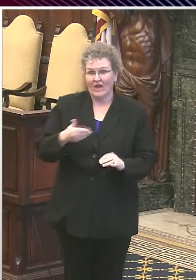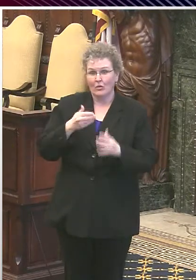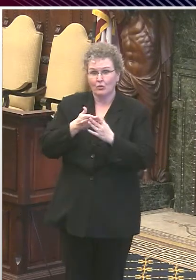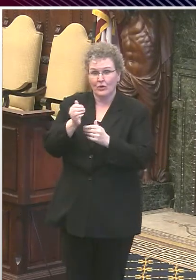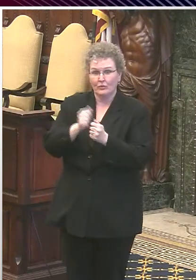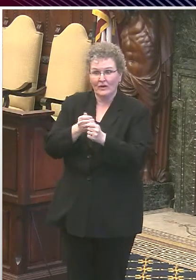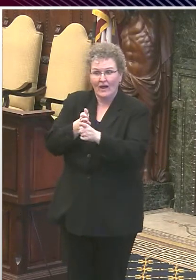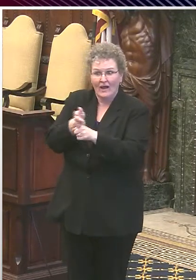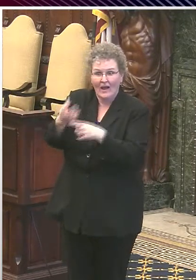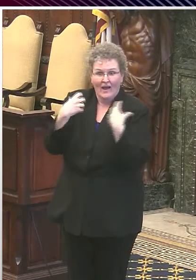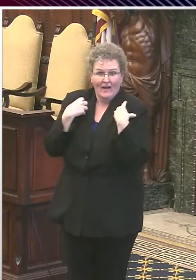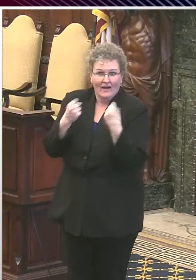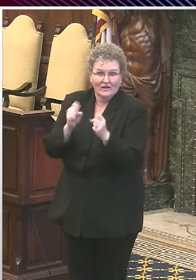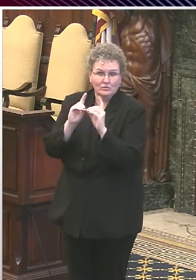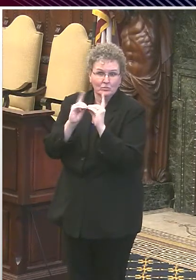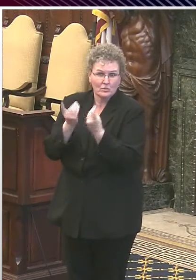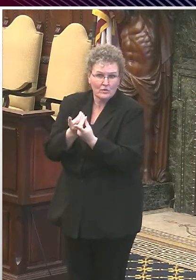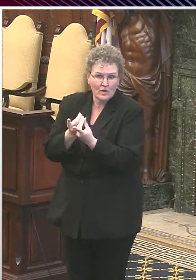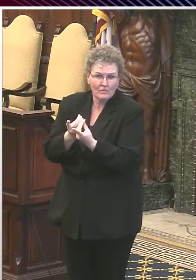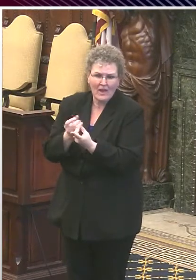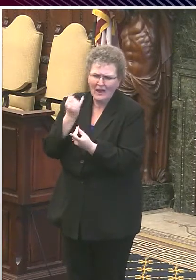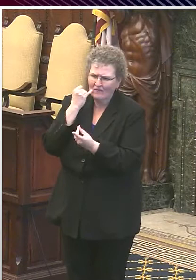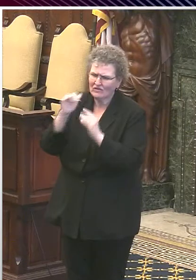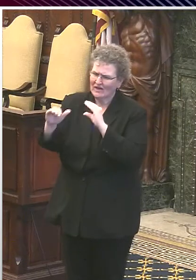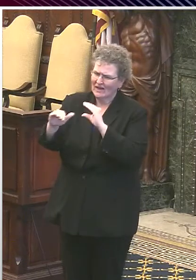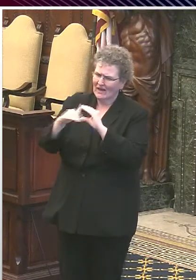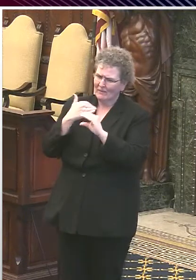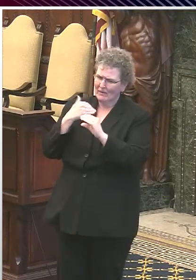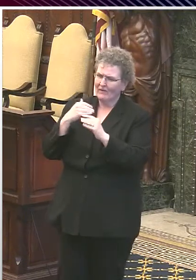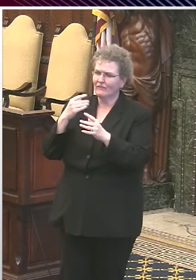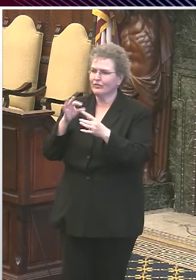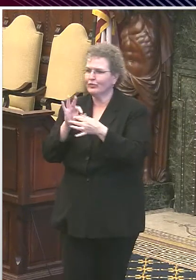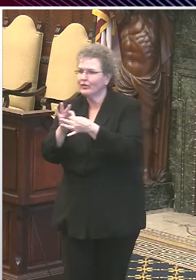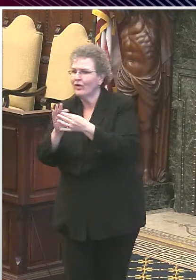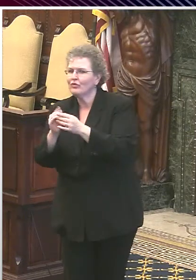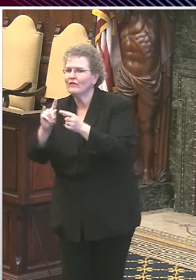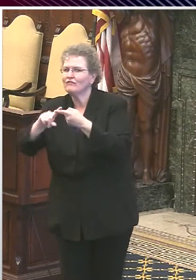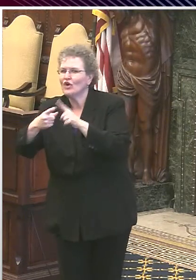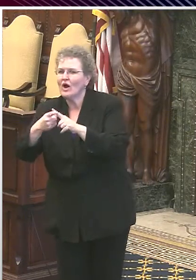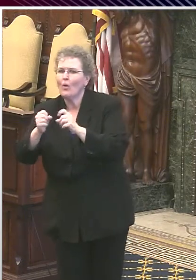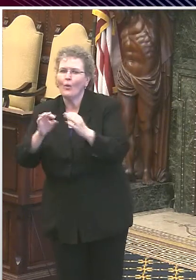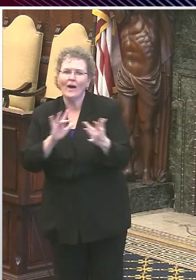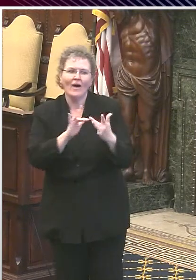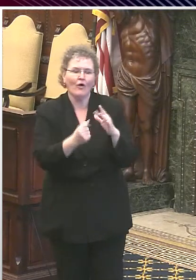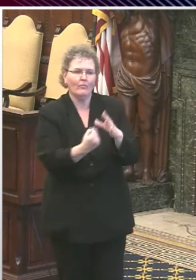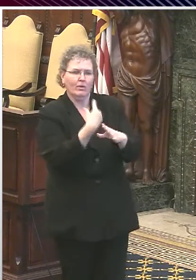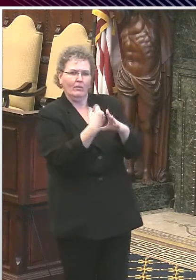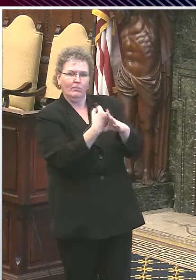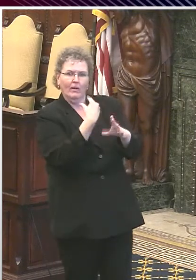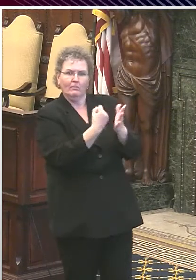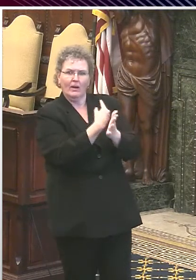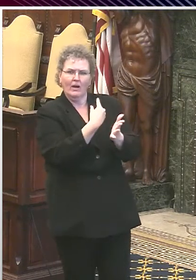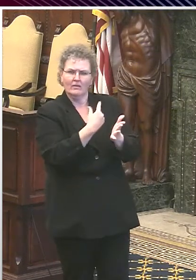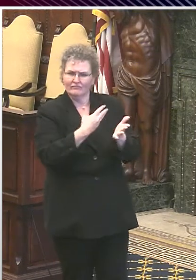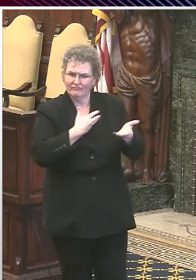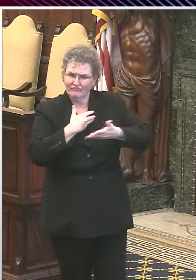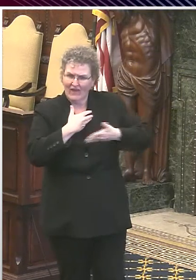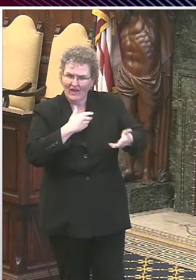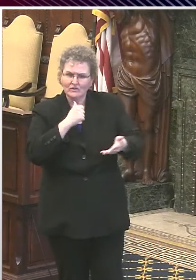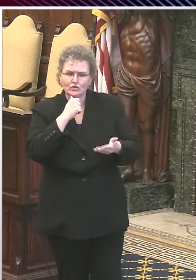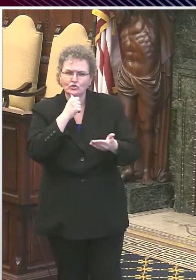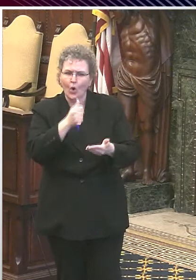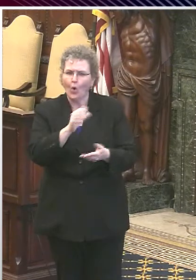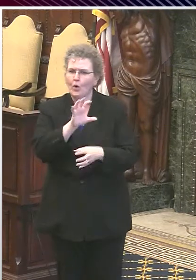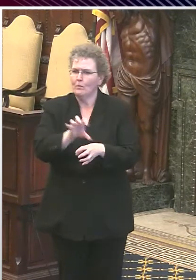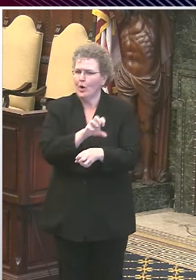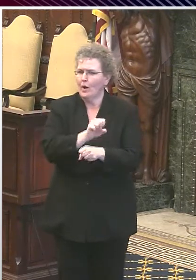department. If you got a link from a friend or from the internet, you are not invited. Please don't schedule an appointment. Please don't try to